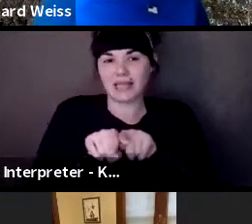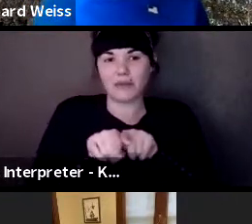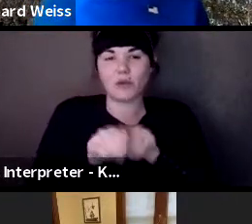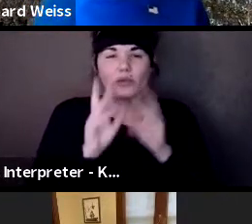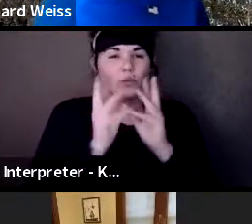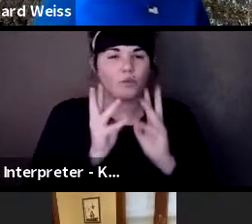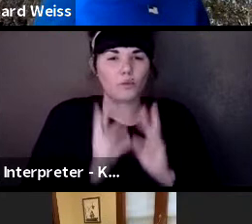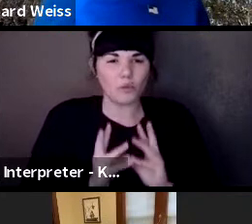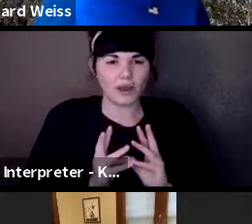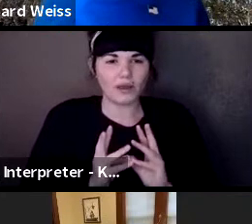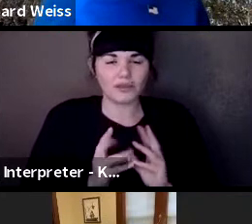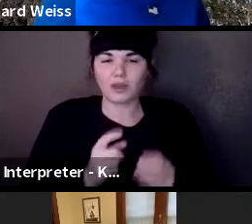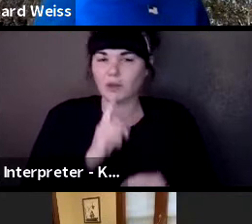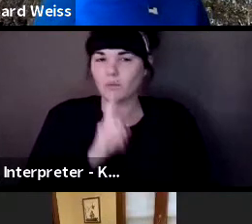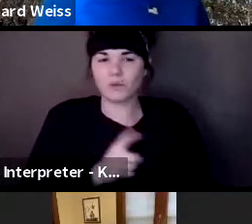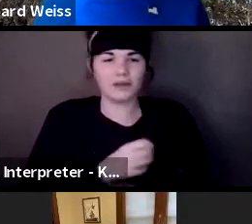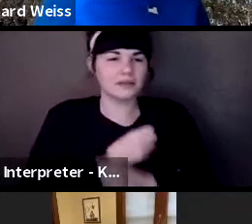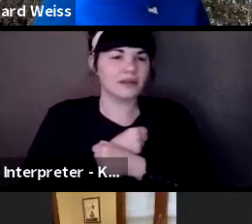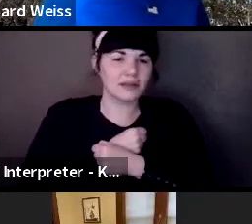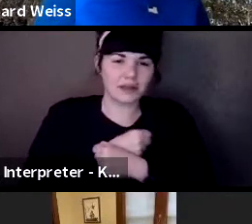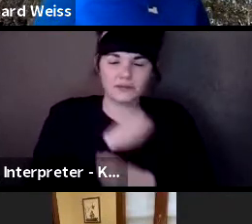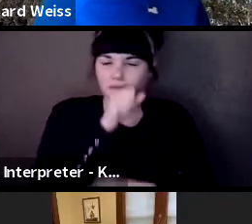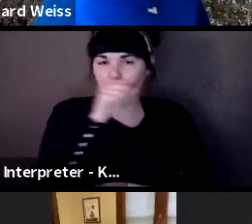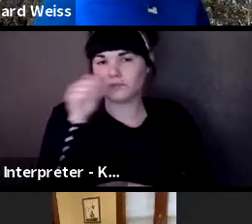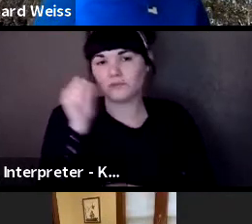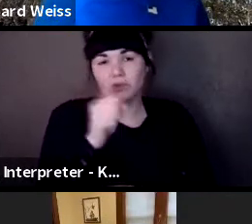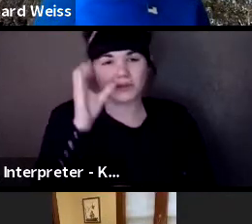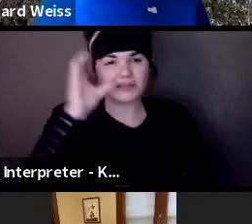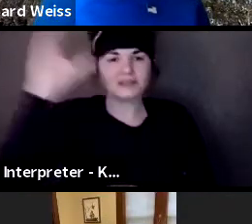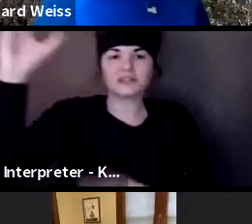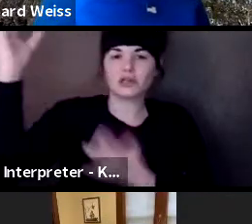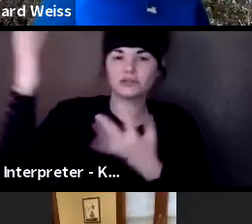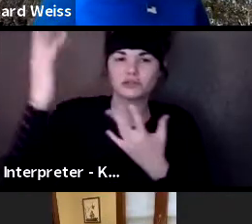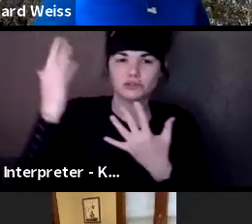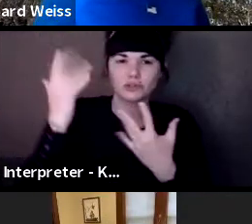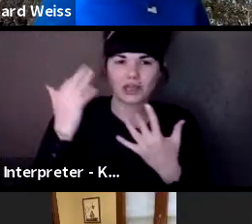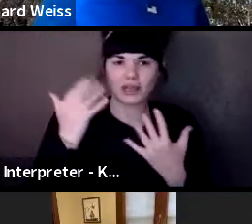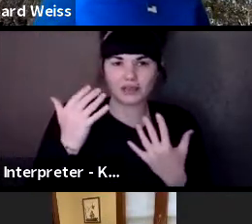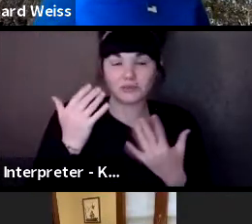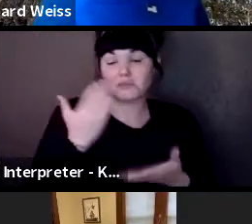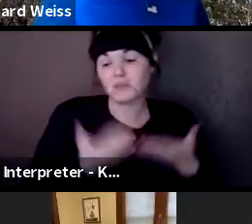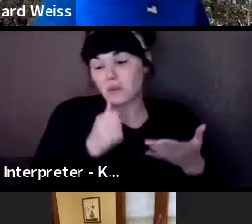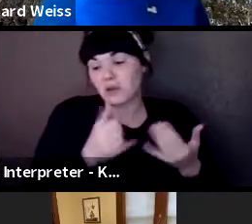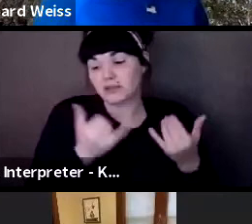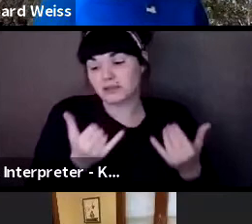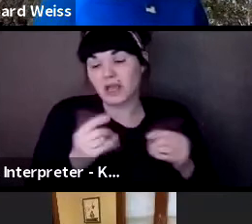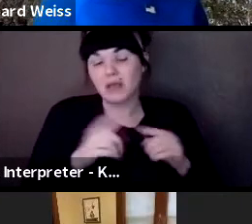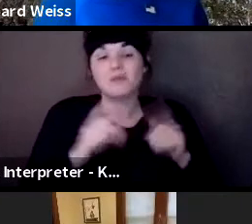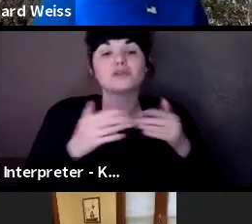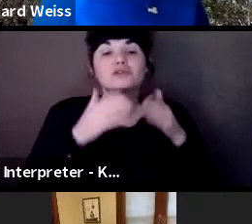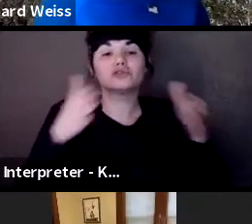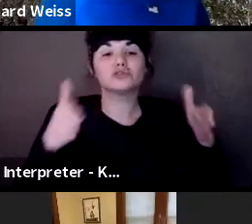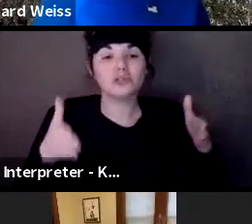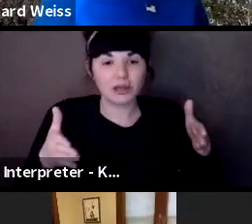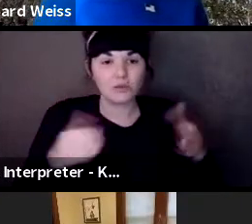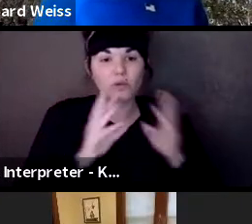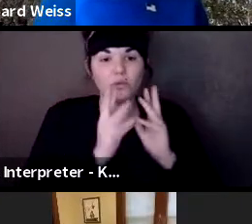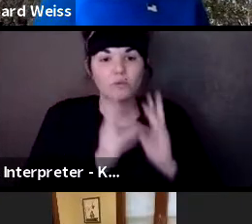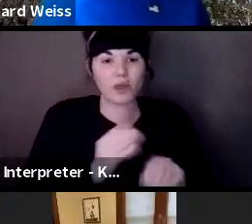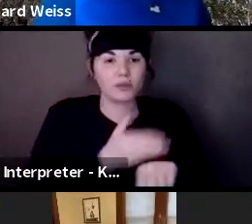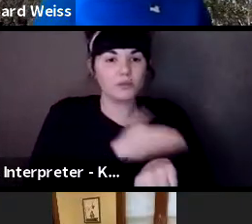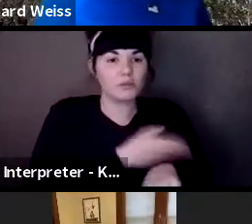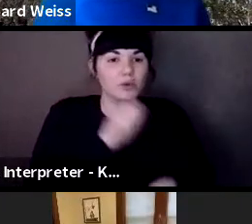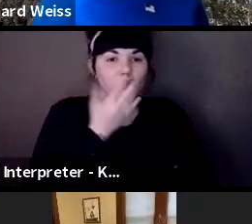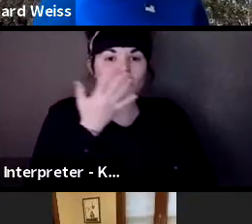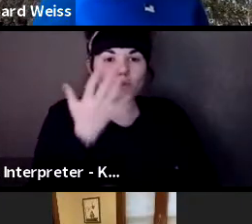sunshine, so this is great. Minus today, but the general warm up is exciting. Okay, thank you. And how about